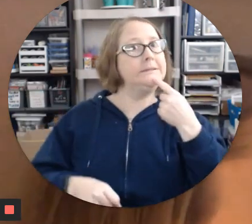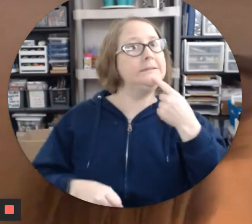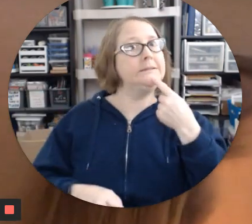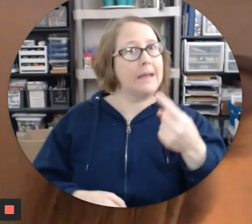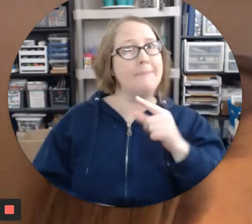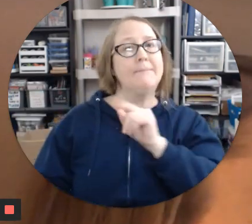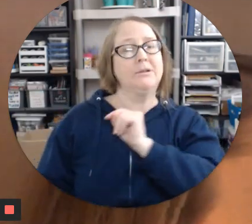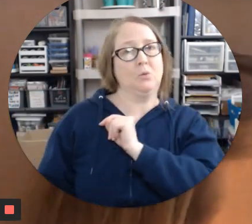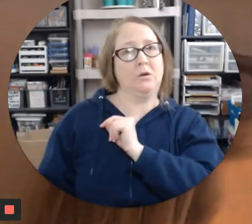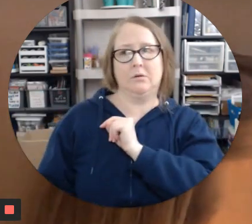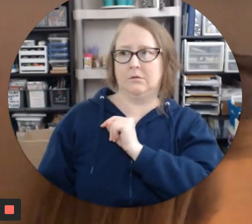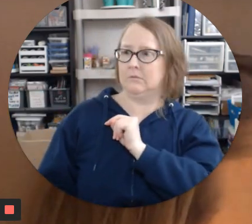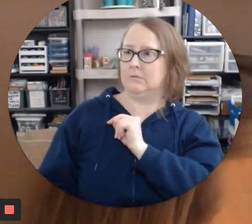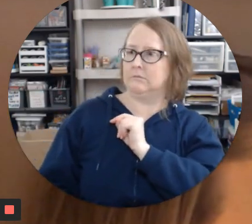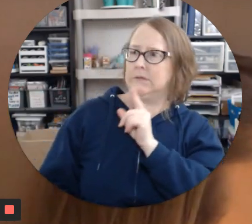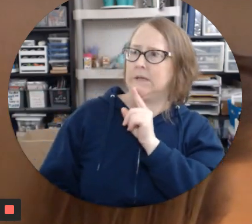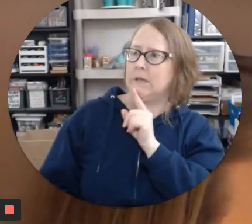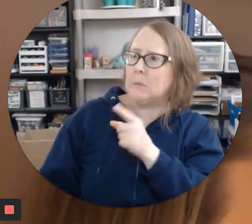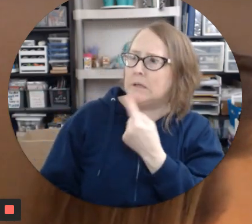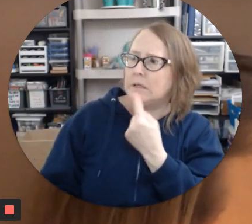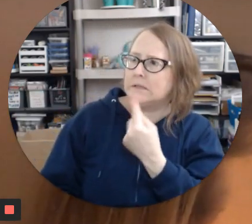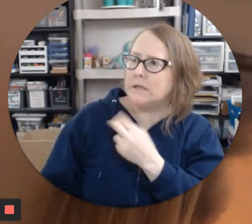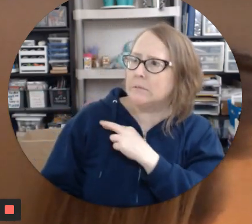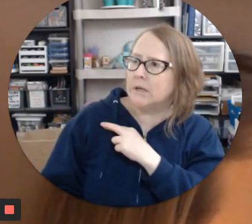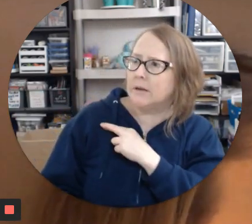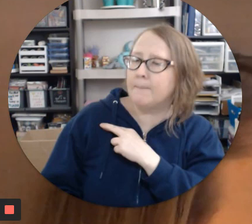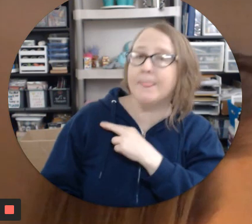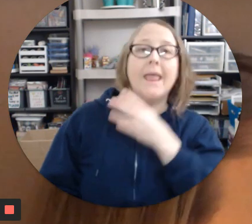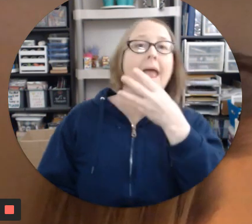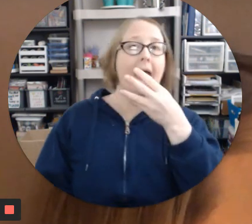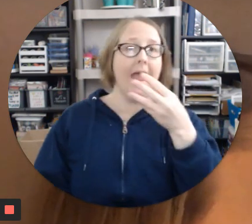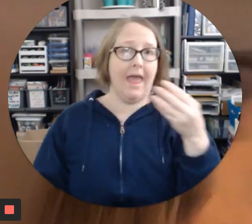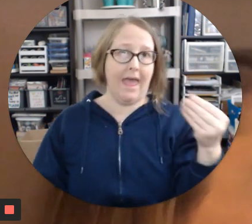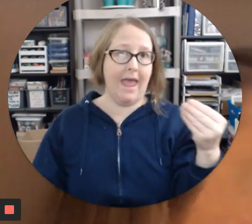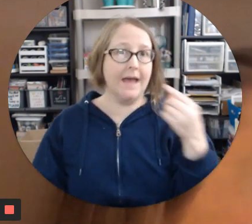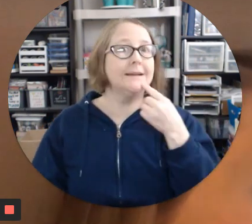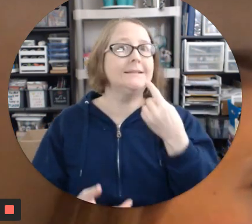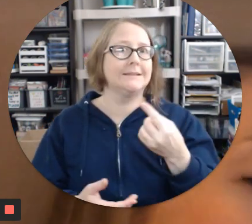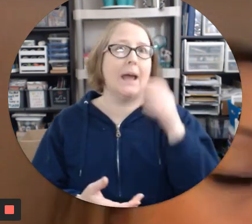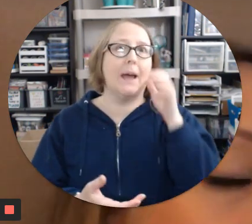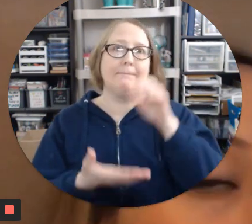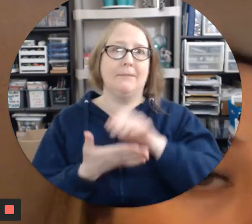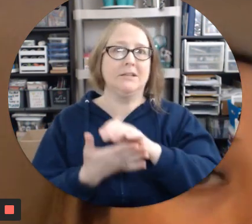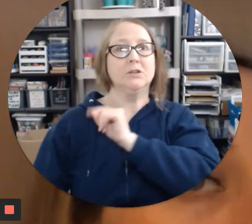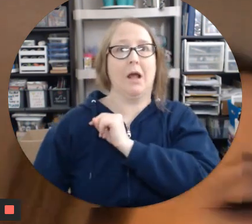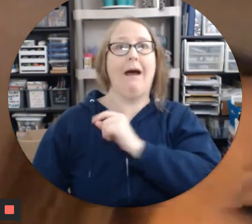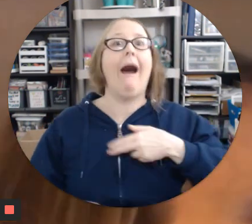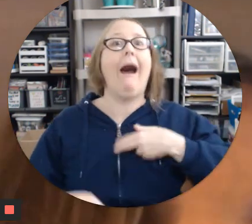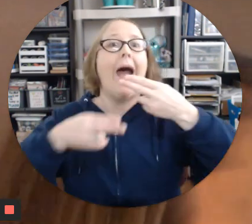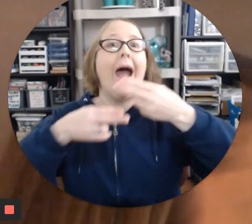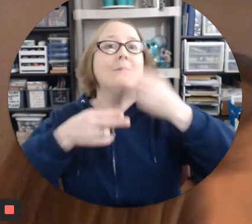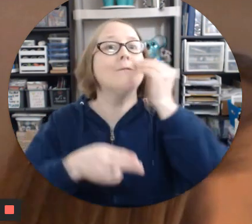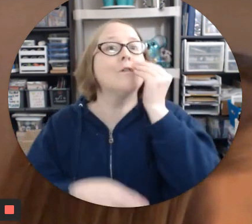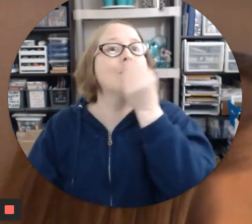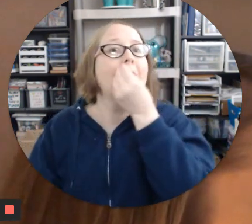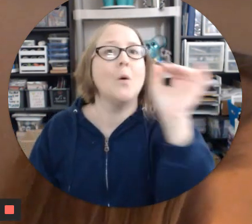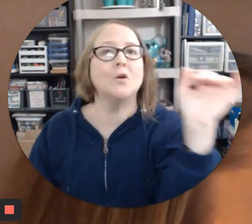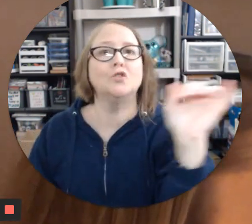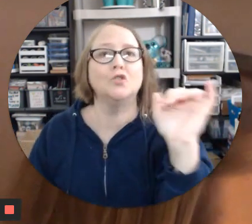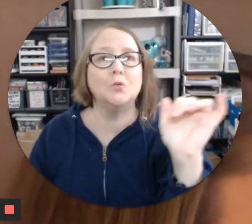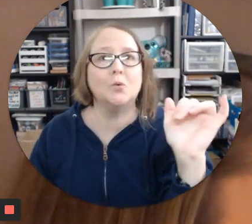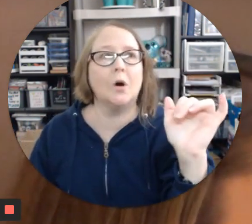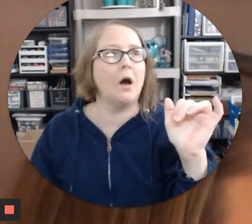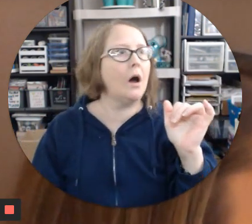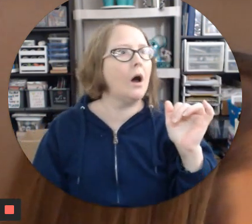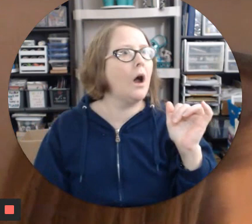Twinkle. "It would?" said Rita, pointing. "And," said Mrs. Twinkle, "I'm named after a flower, too." "You